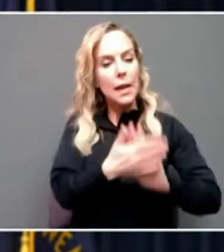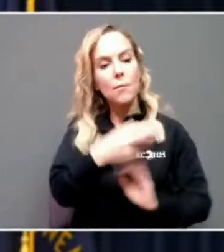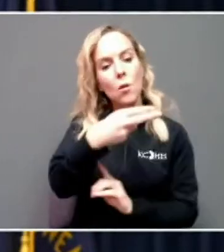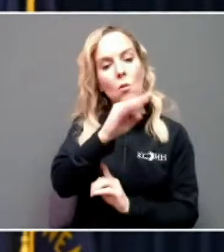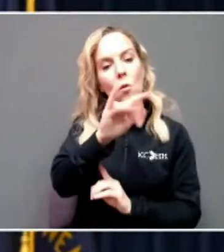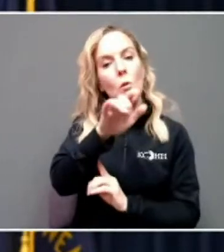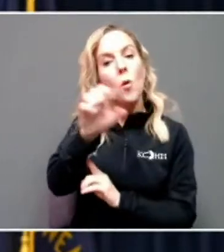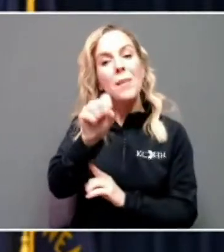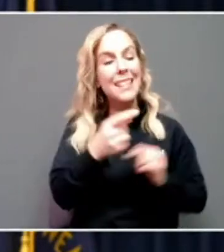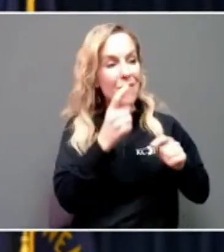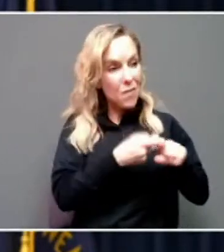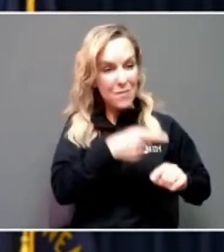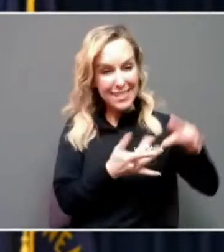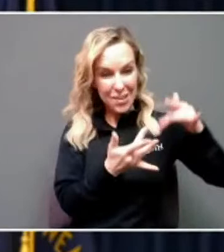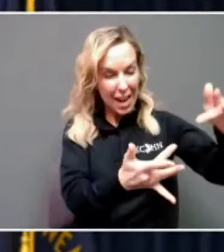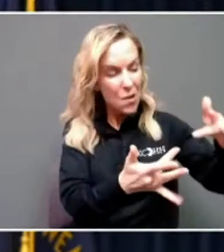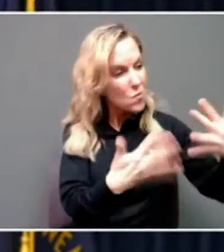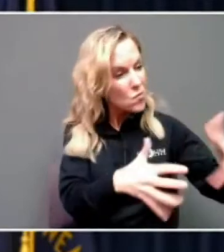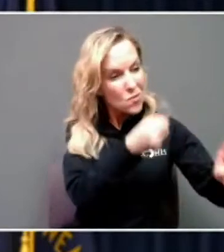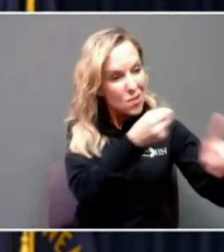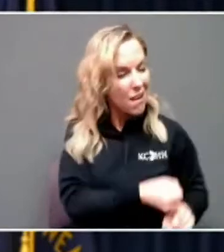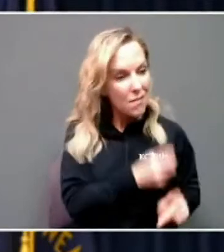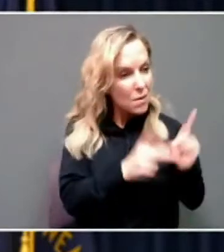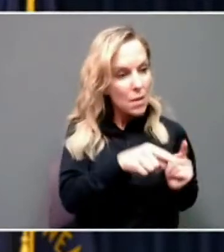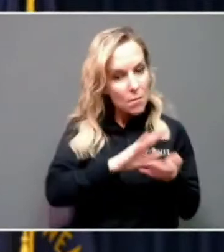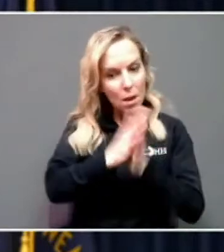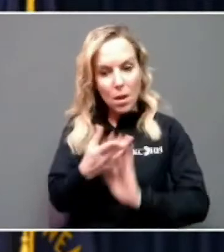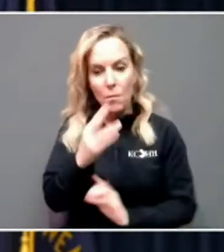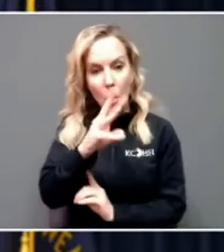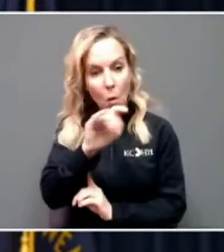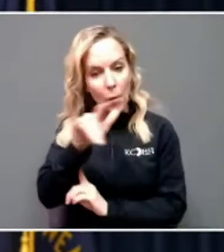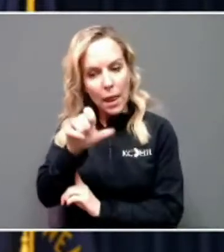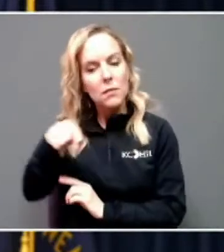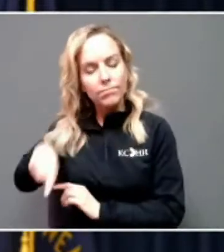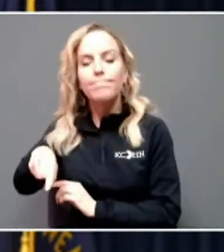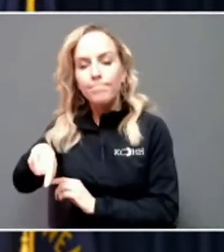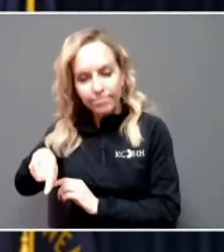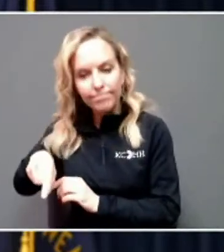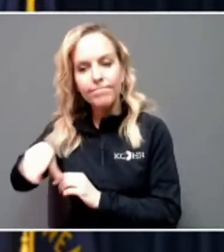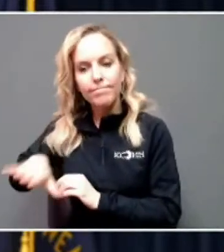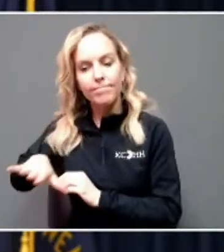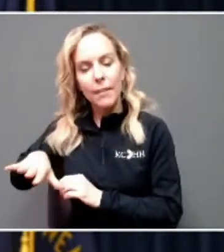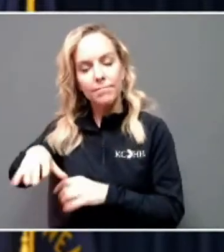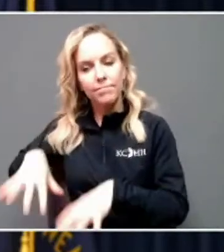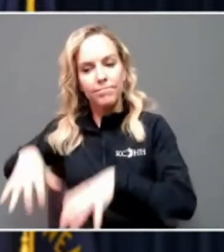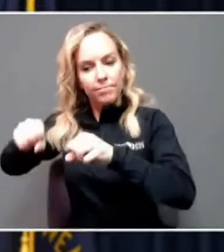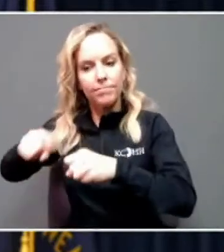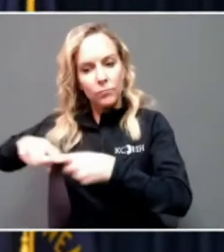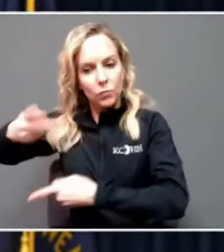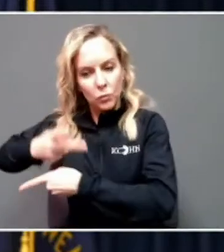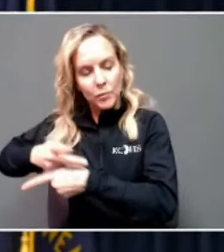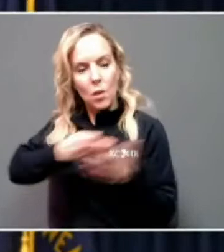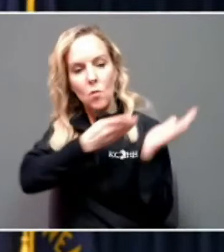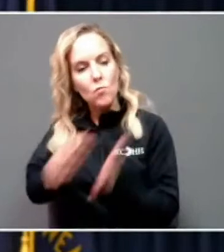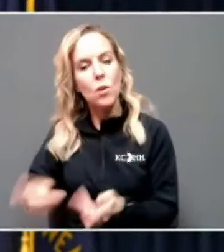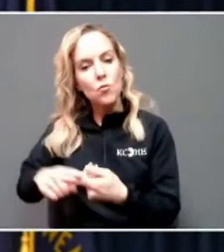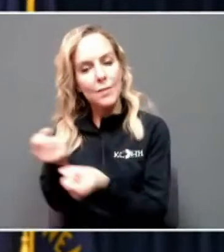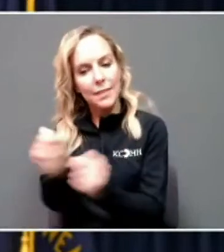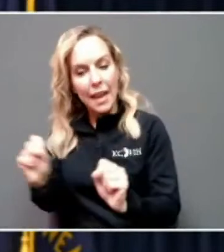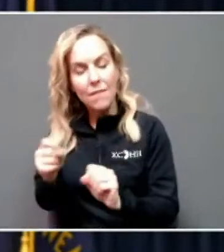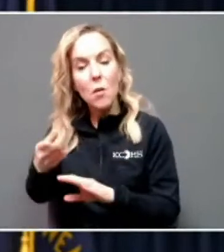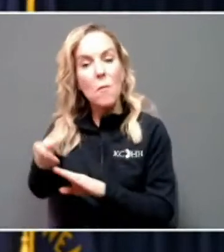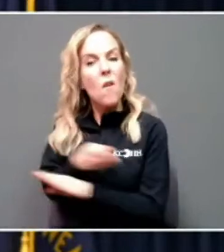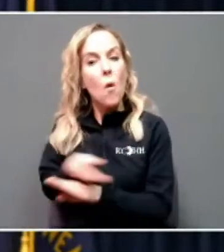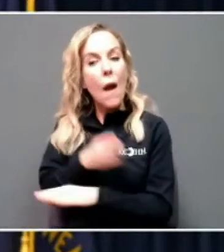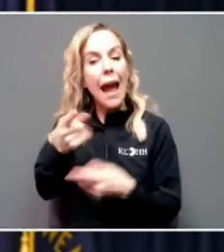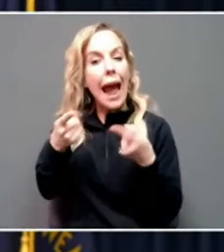picking people up in the middle of the night before the storm was even passed and bringing them to safety. Before that, he served in